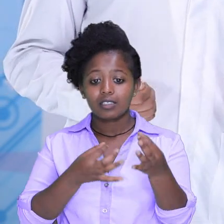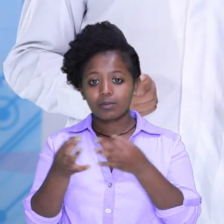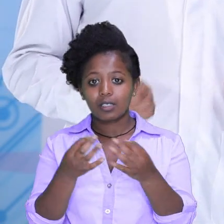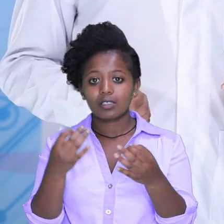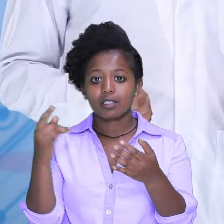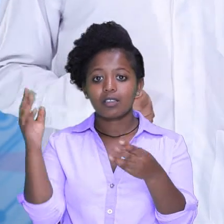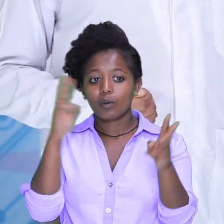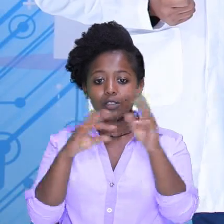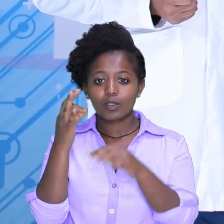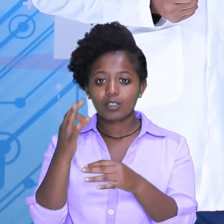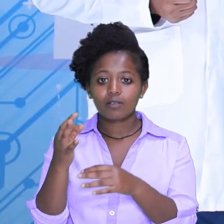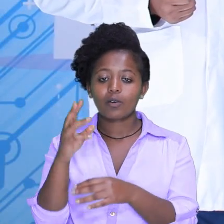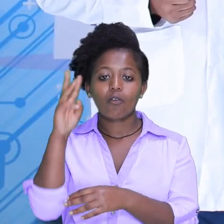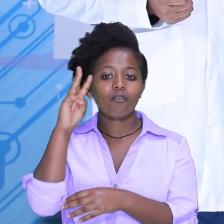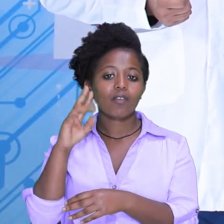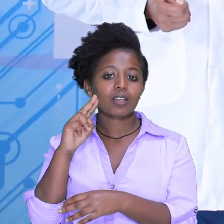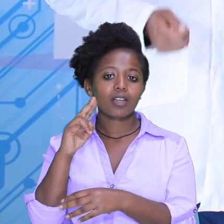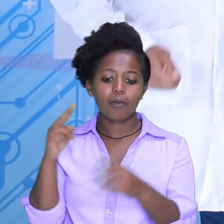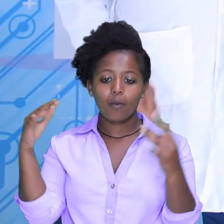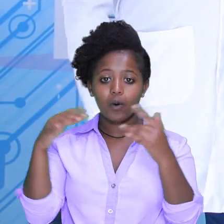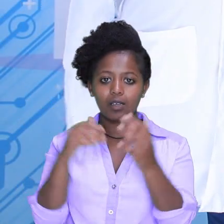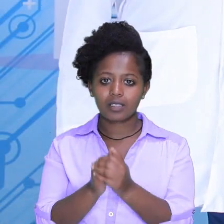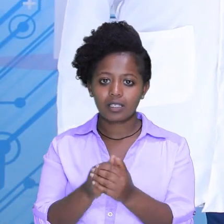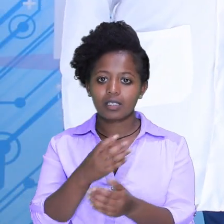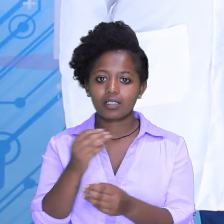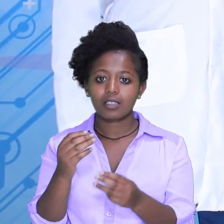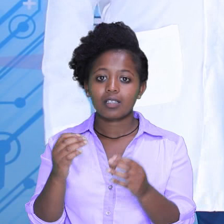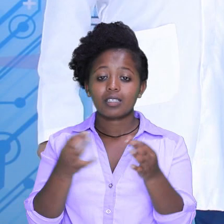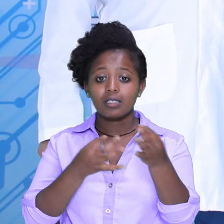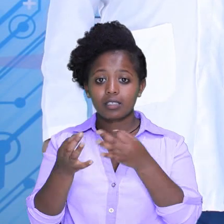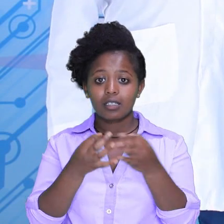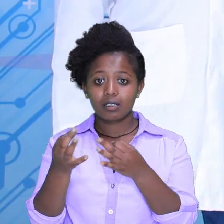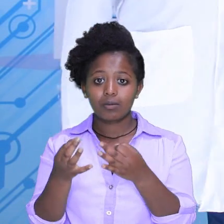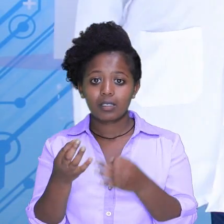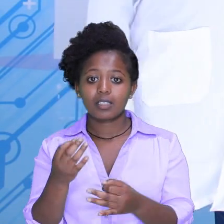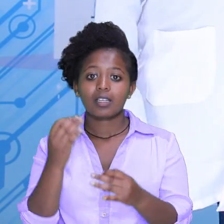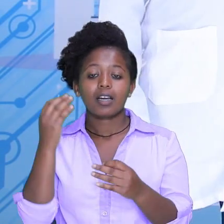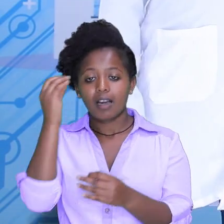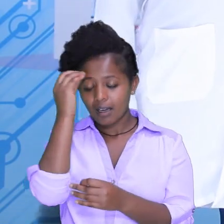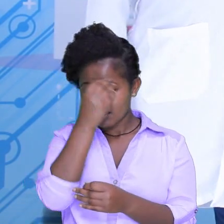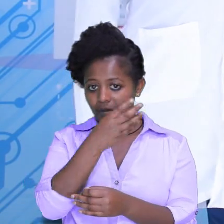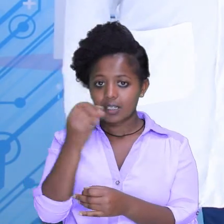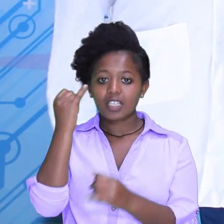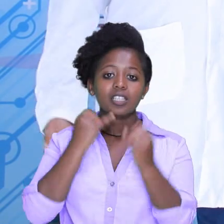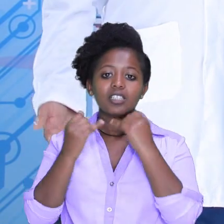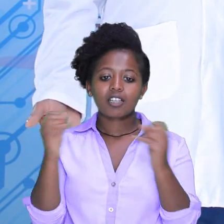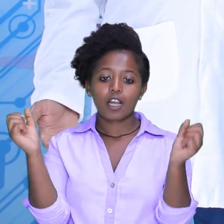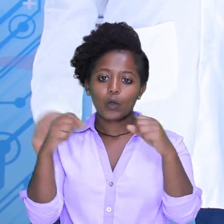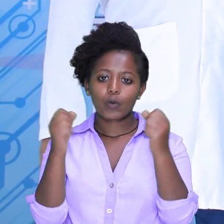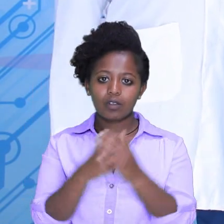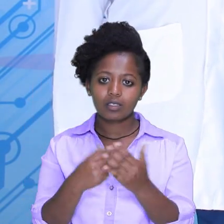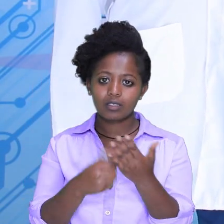of Vietnam War, describe the origins of Arab-Israel conflict. This